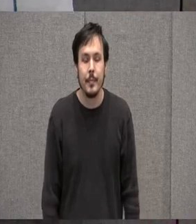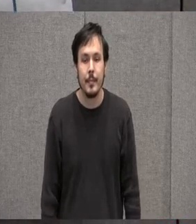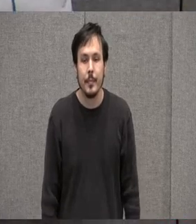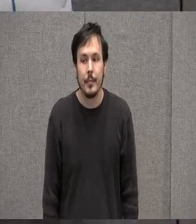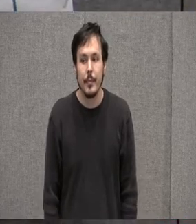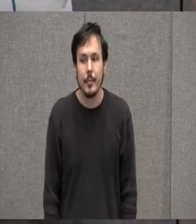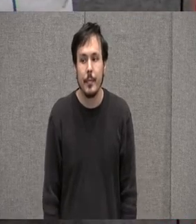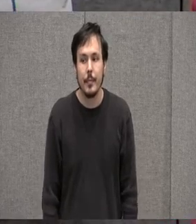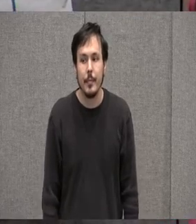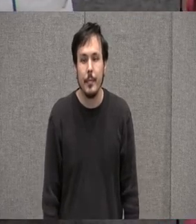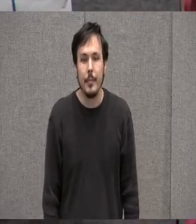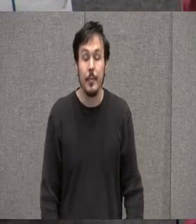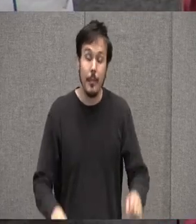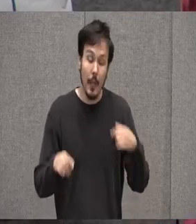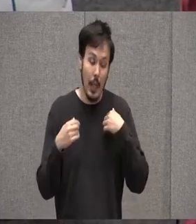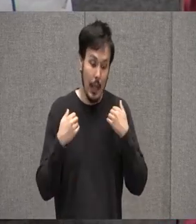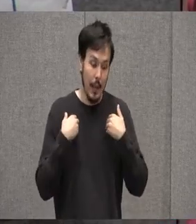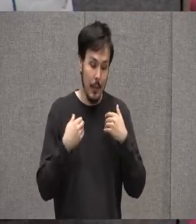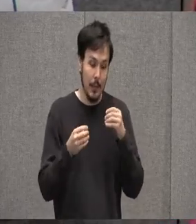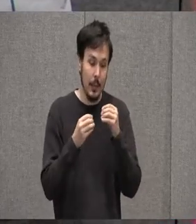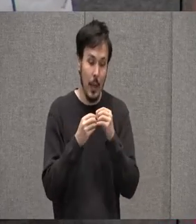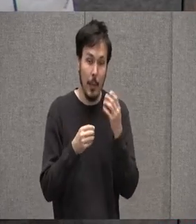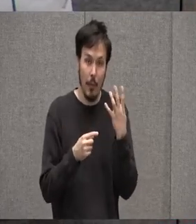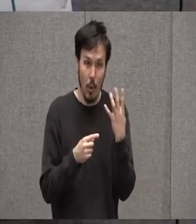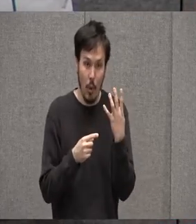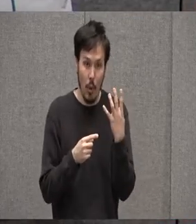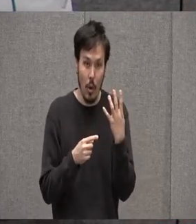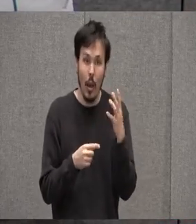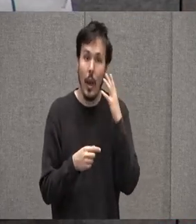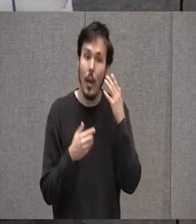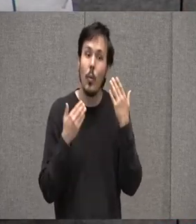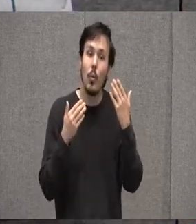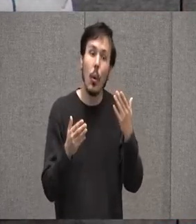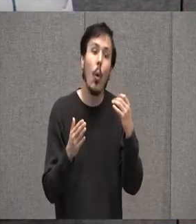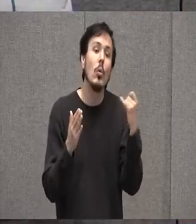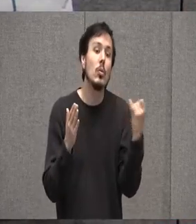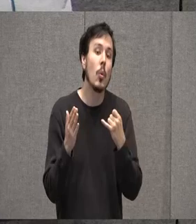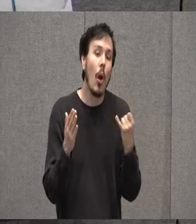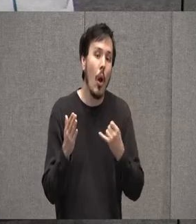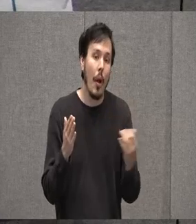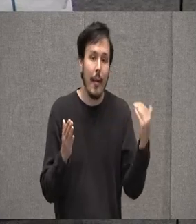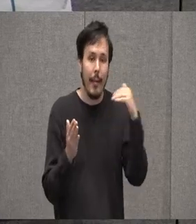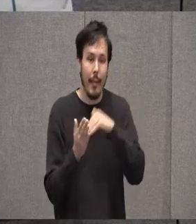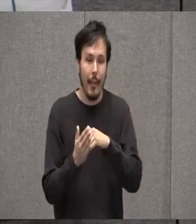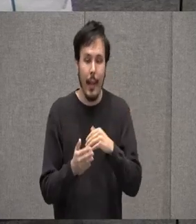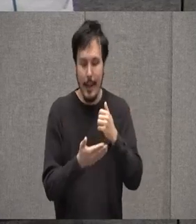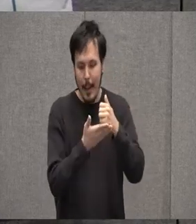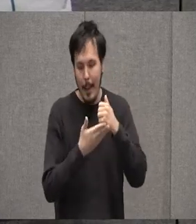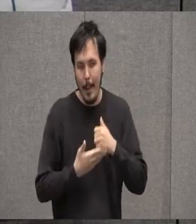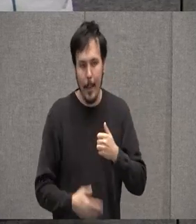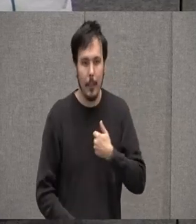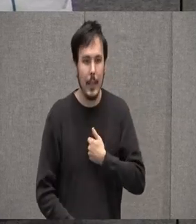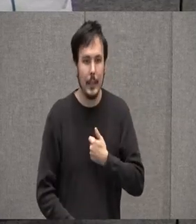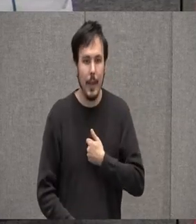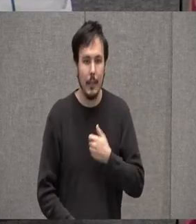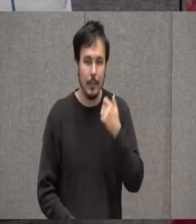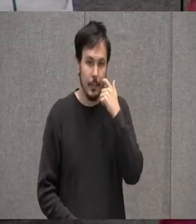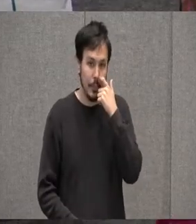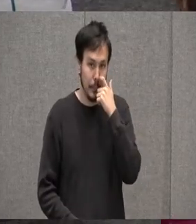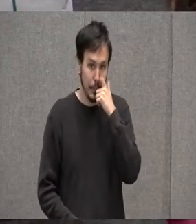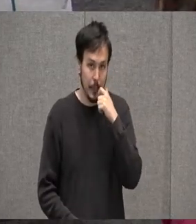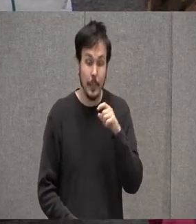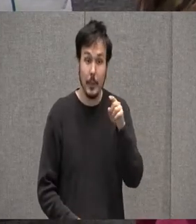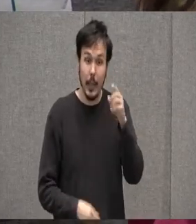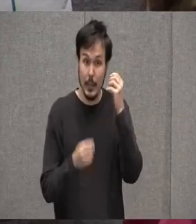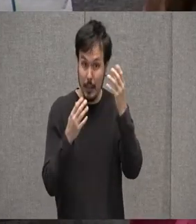So I have here number 4. I'm gonna go ahead and redraw this to help myself out. That's